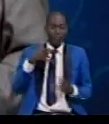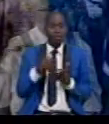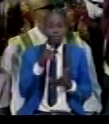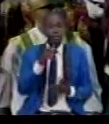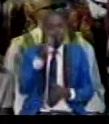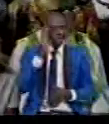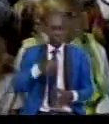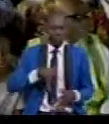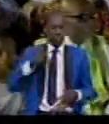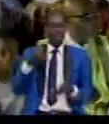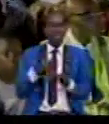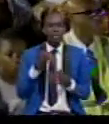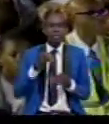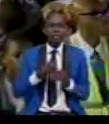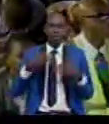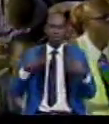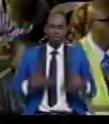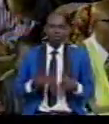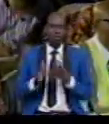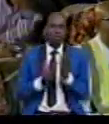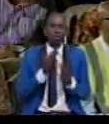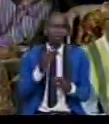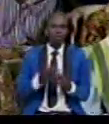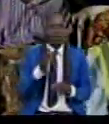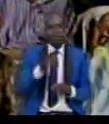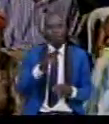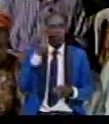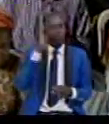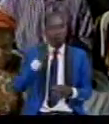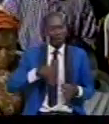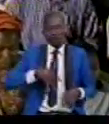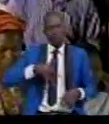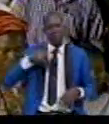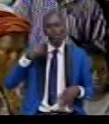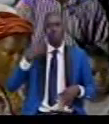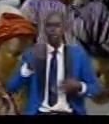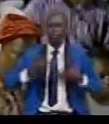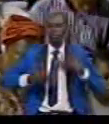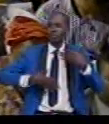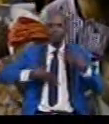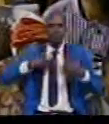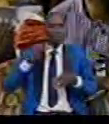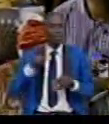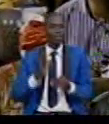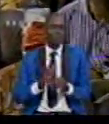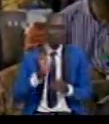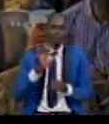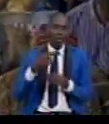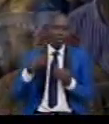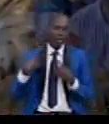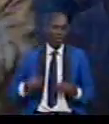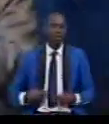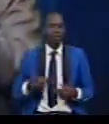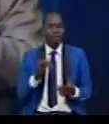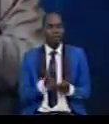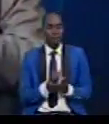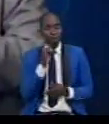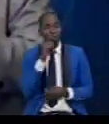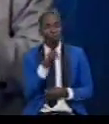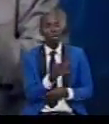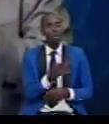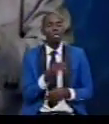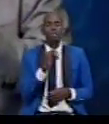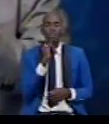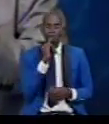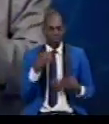body. You feel the joy in your heart that she was healed. I'll feel